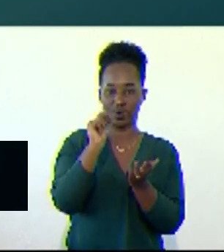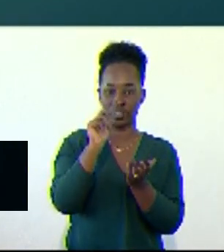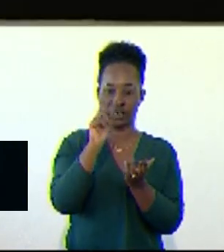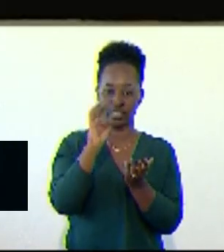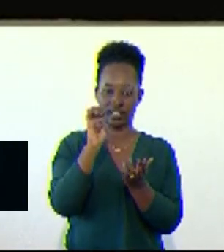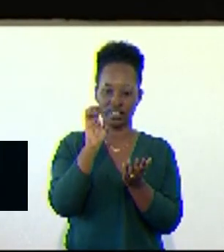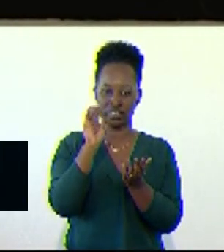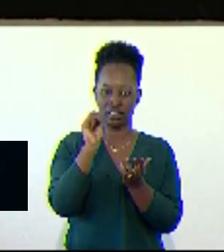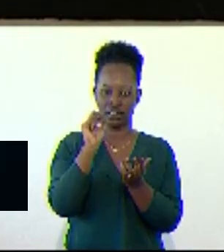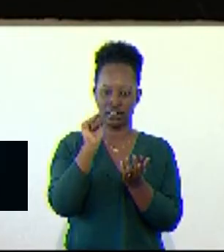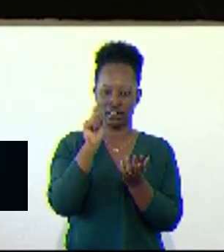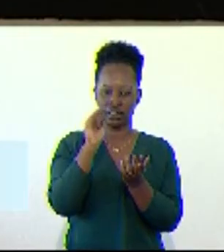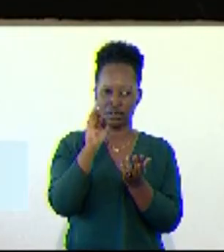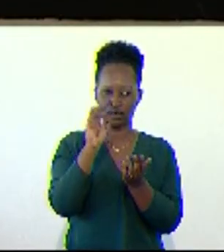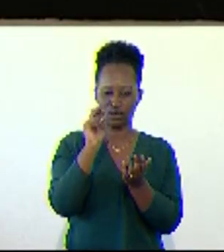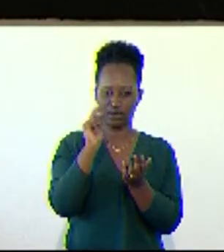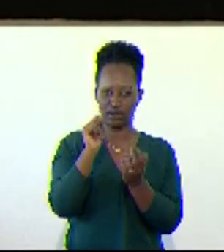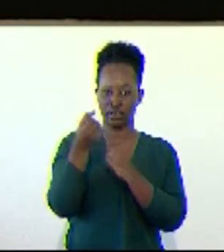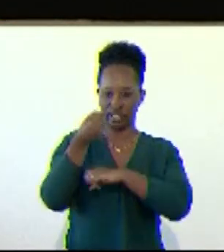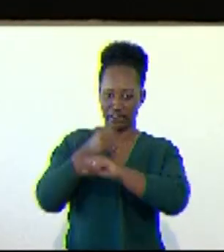have different